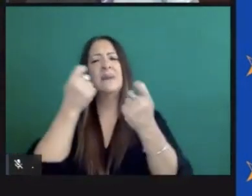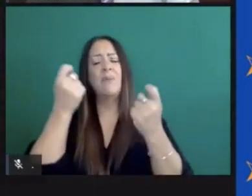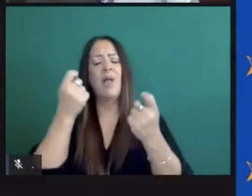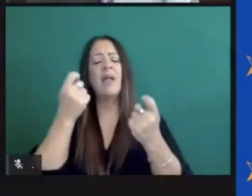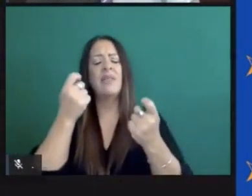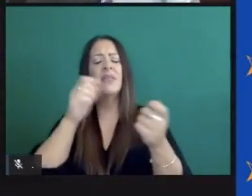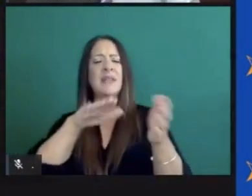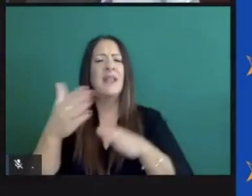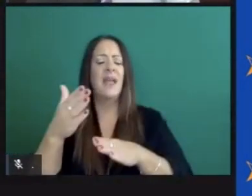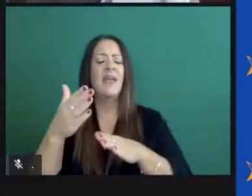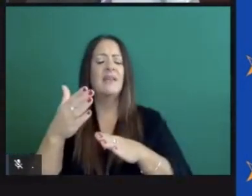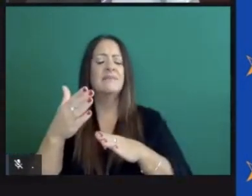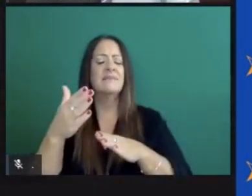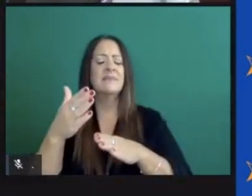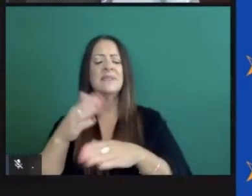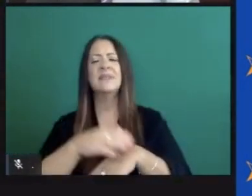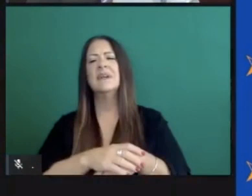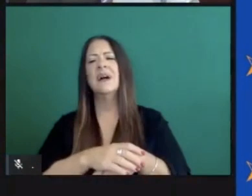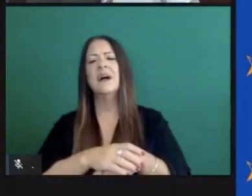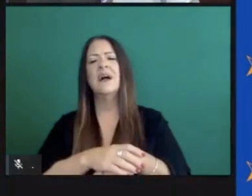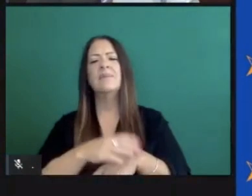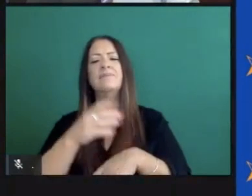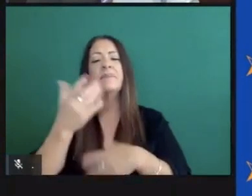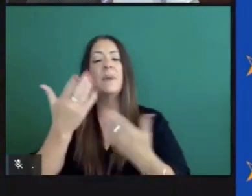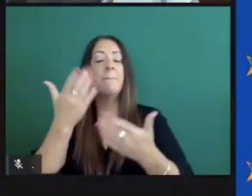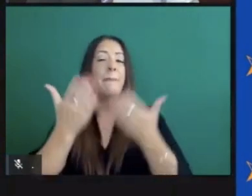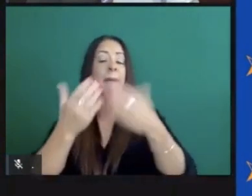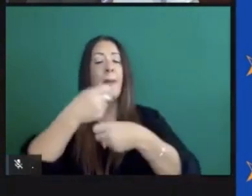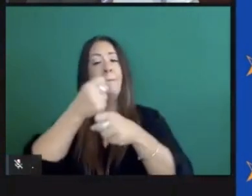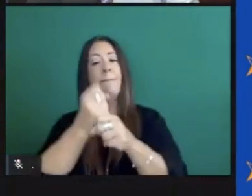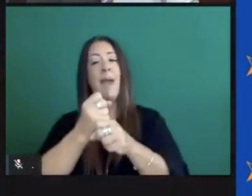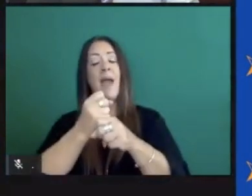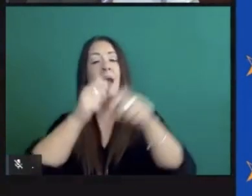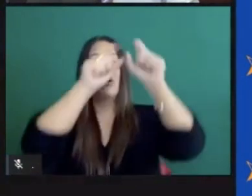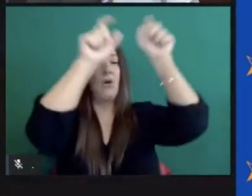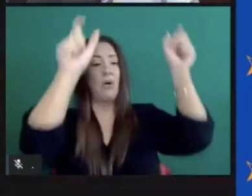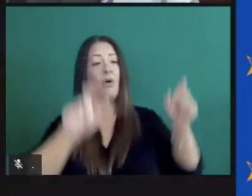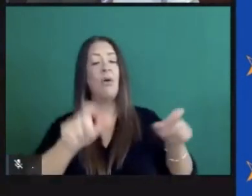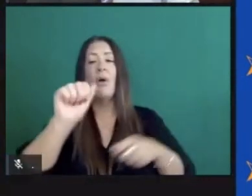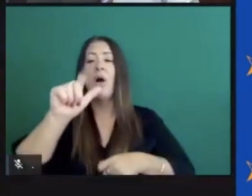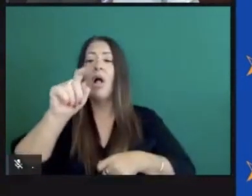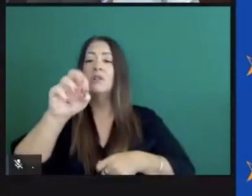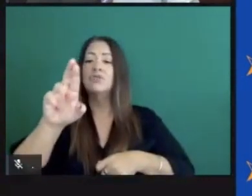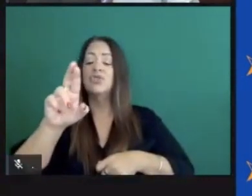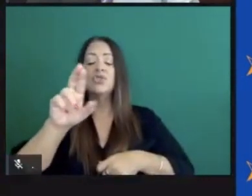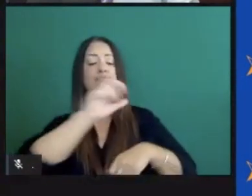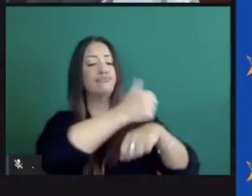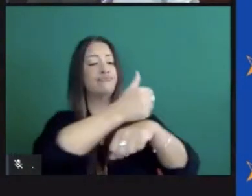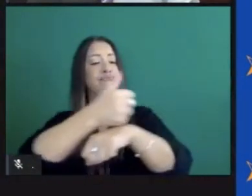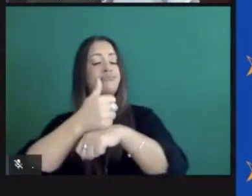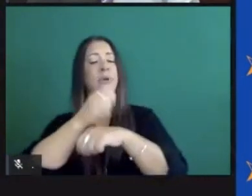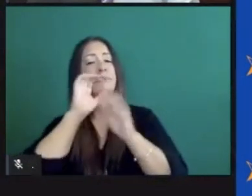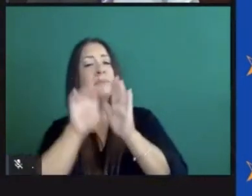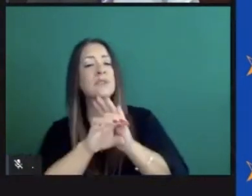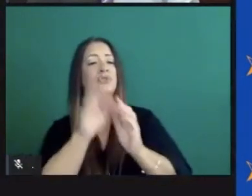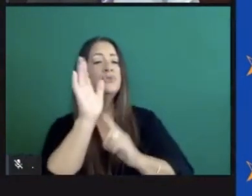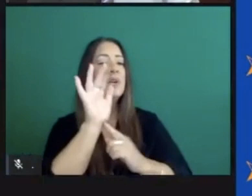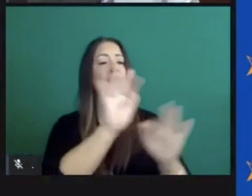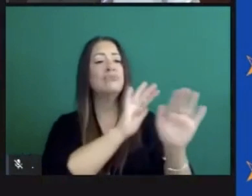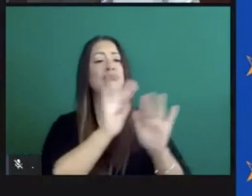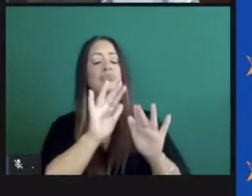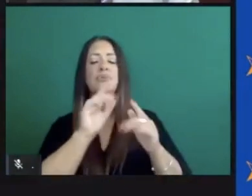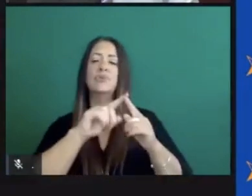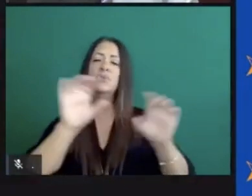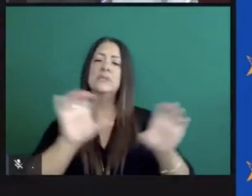or virtually. Altars, consider creating altars in the front window or outside so others can view from a